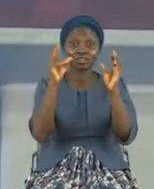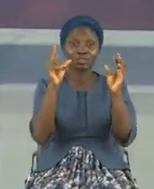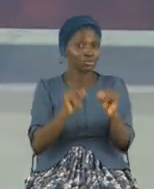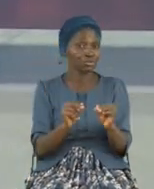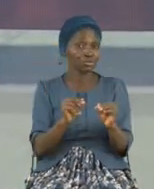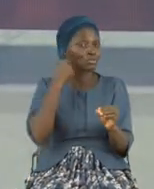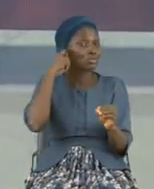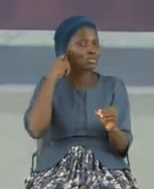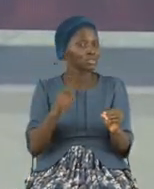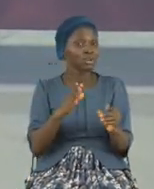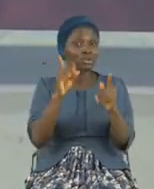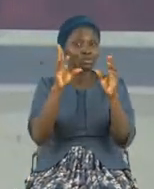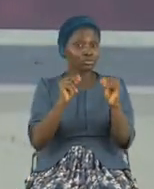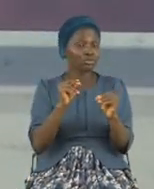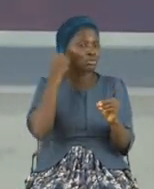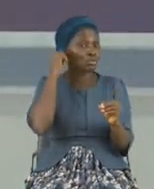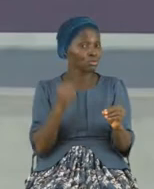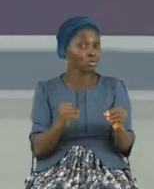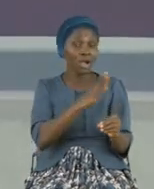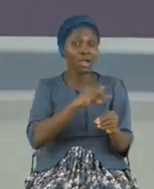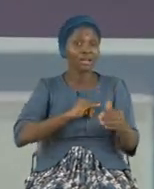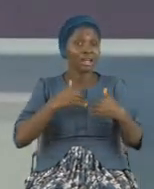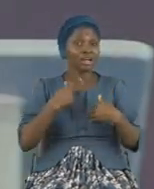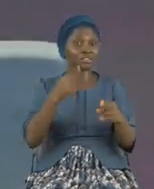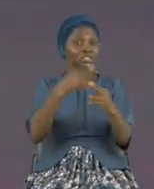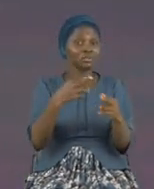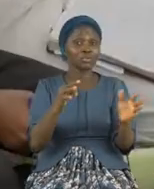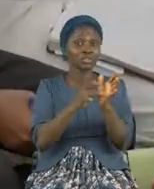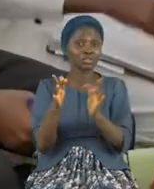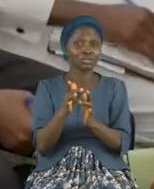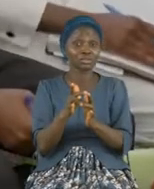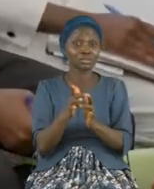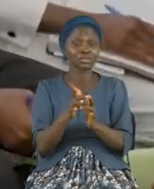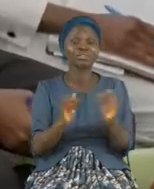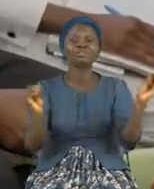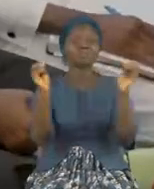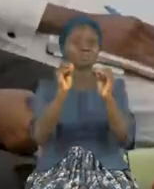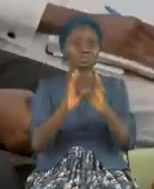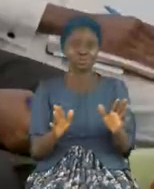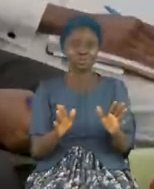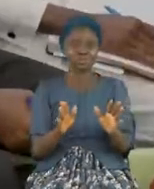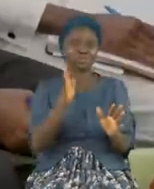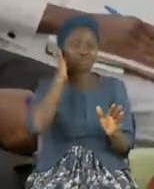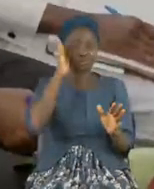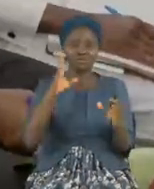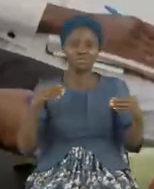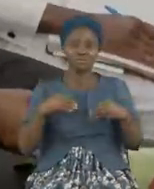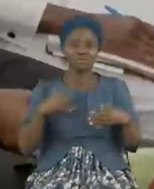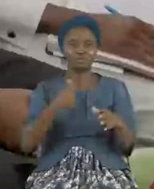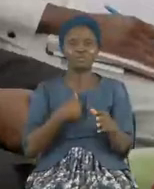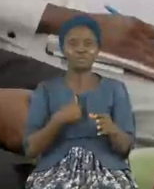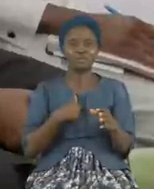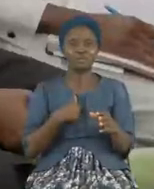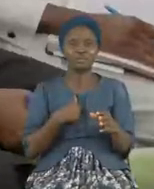the name of Jesus, nothing can finish me. Yeah. And if you have that name,